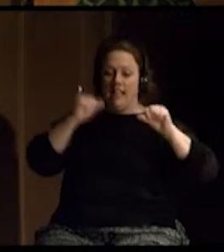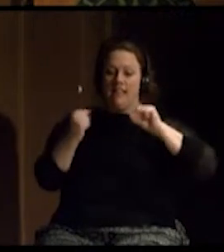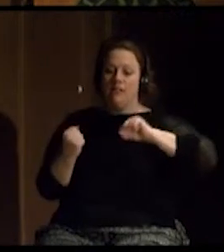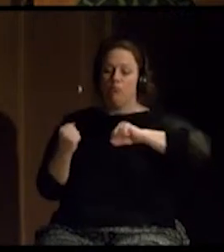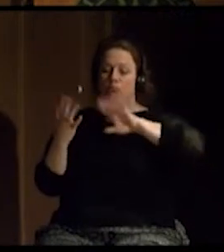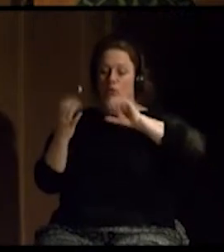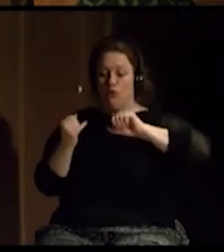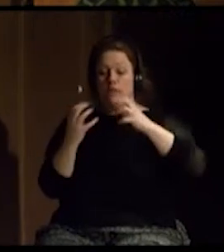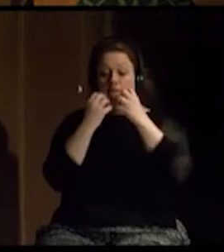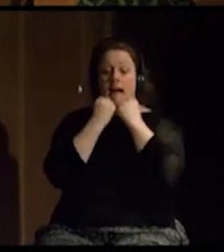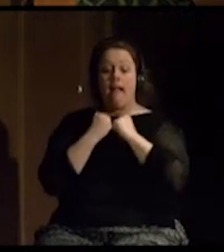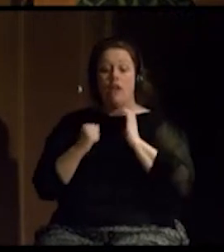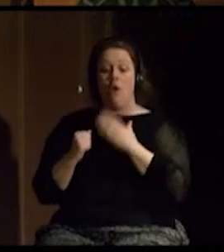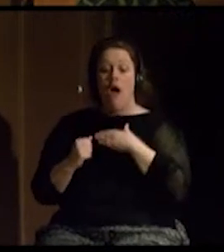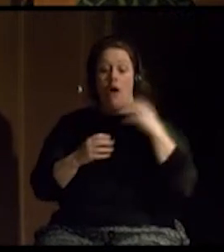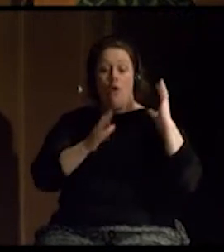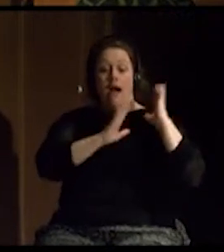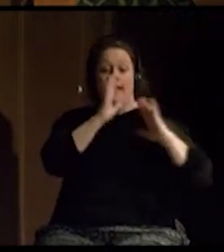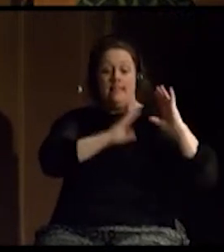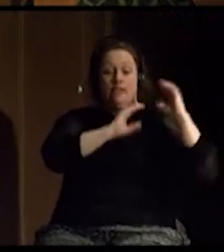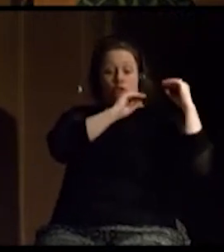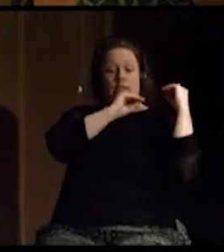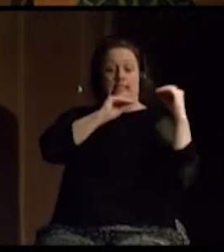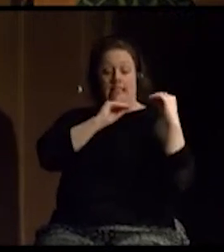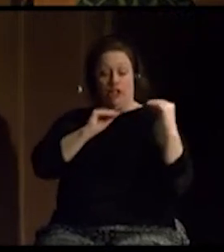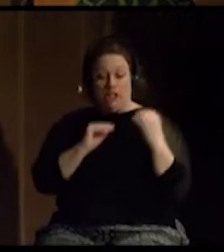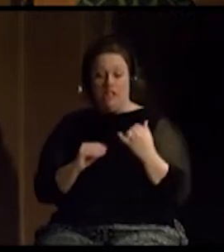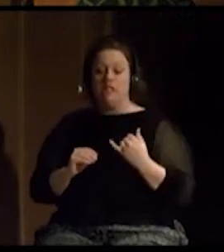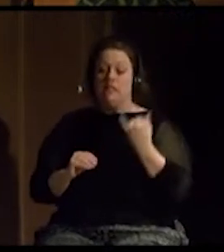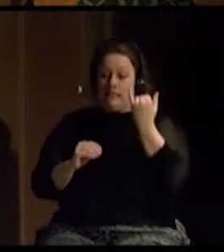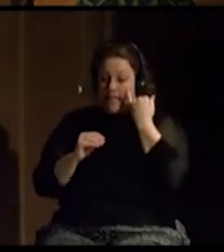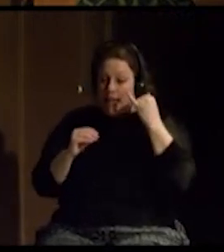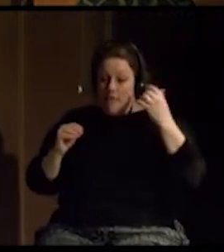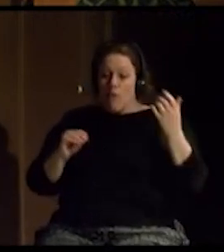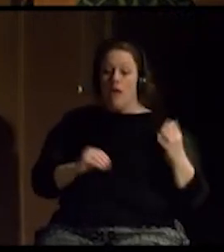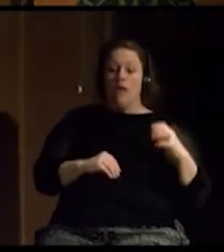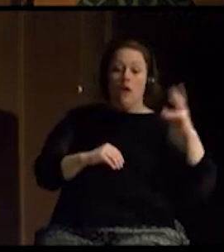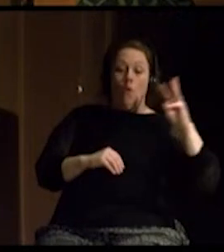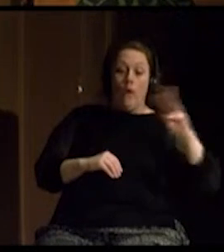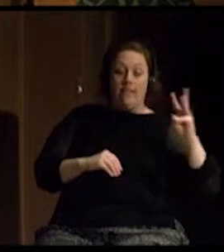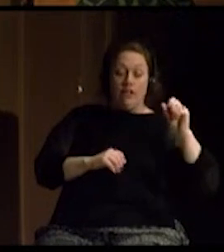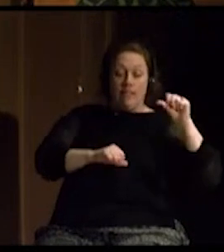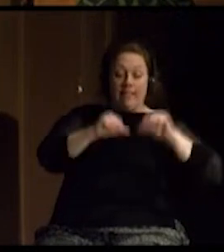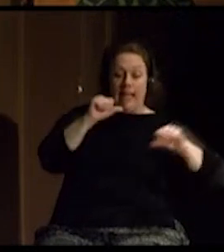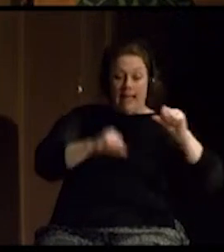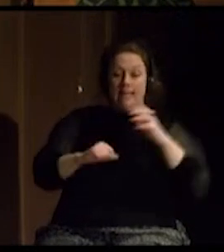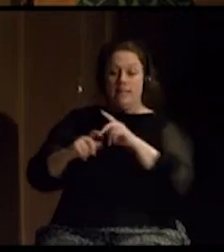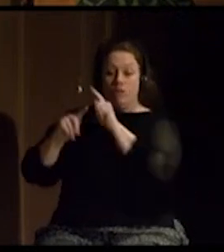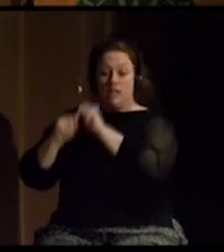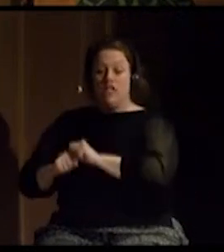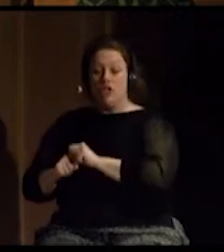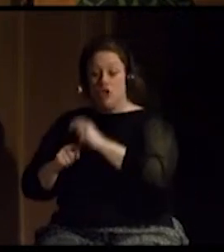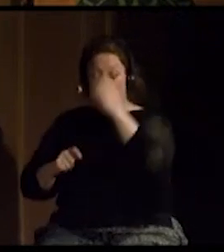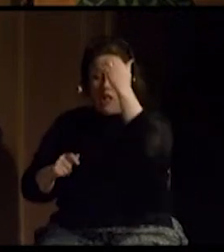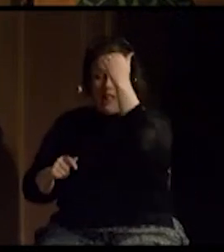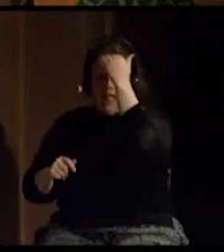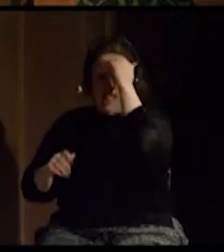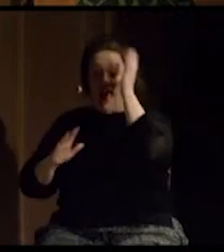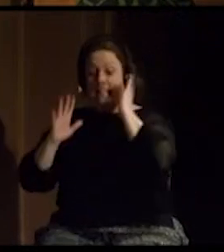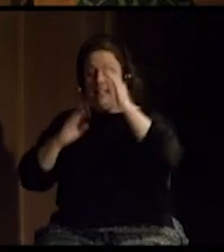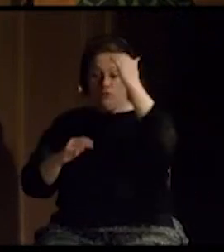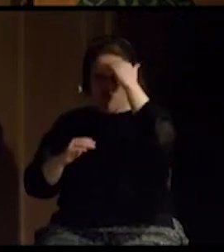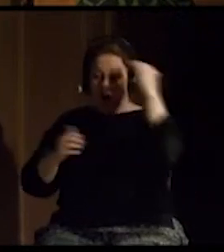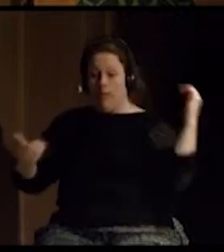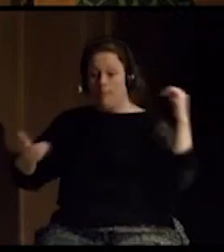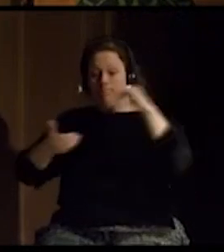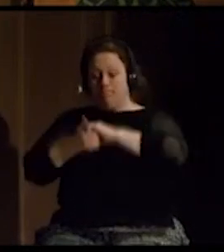stronger. And although each exists in its own right, together it allows us to reach higher levels of consciousness and cognitive